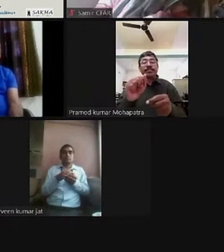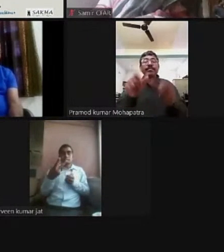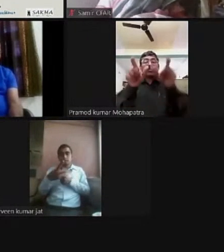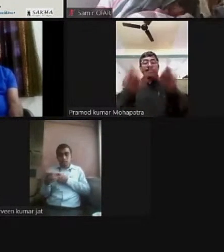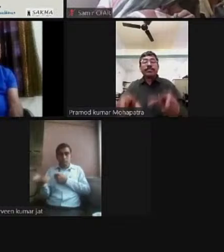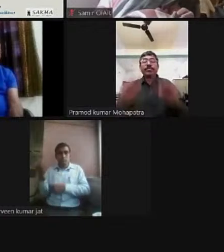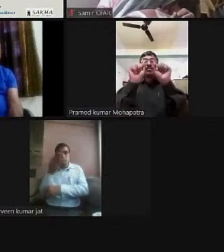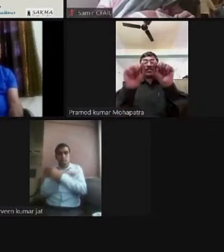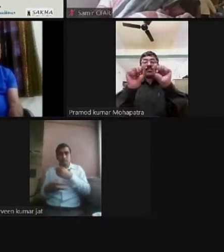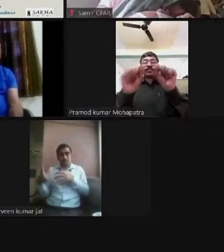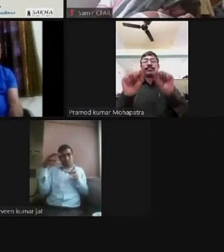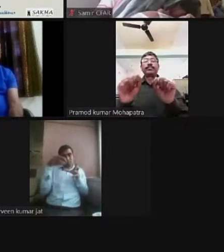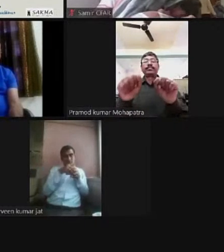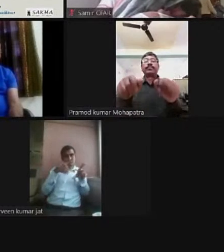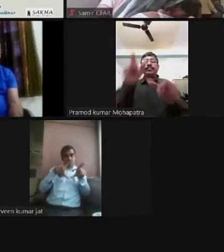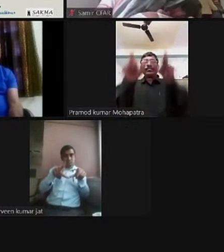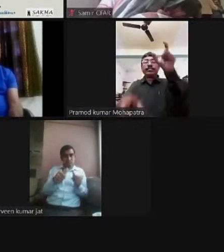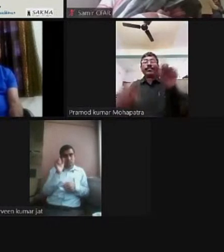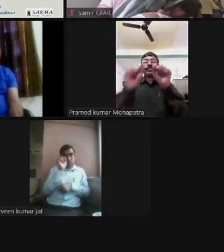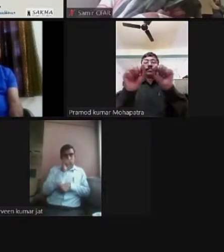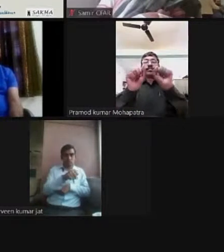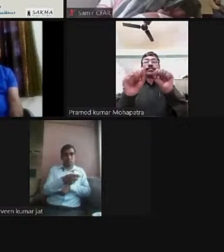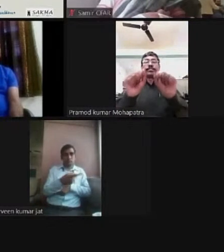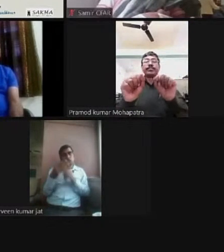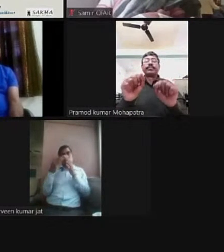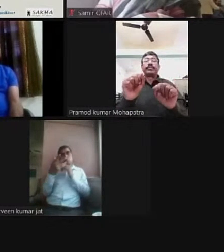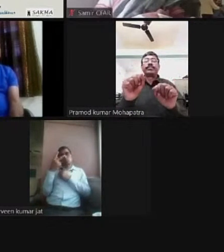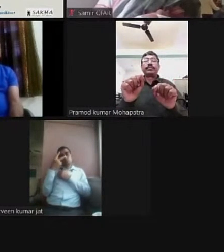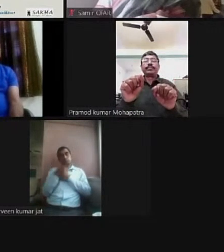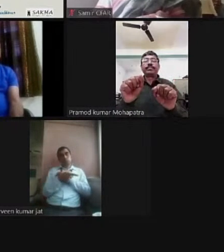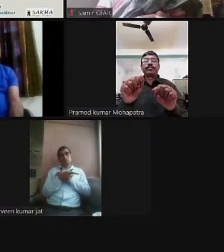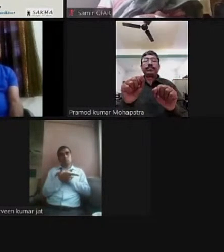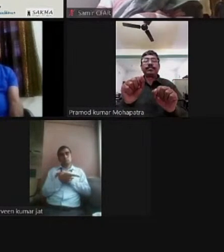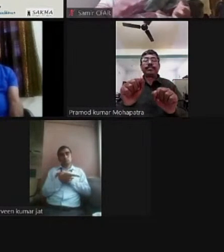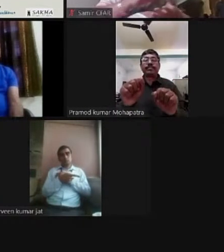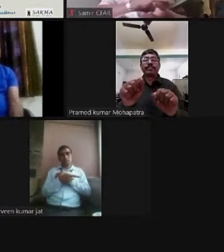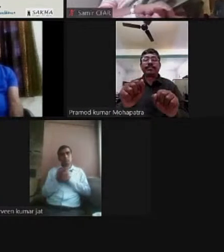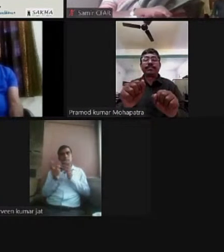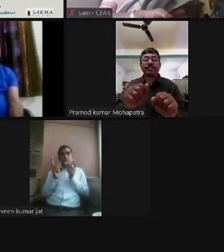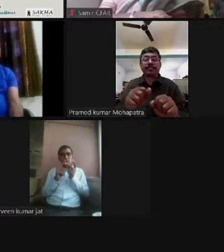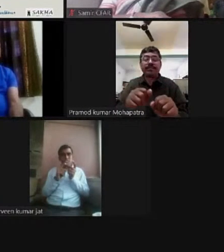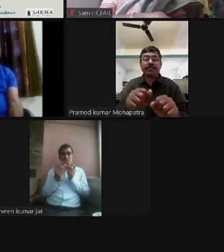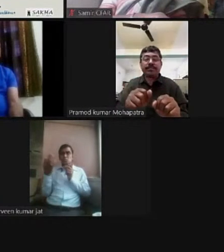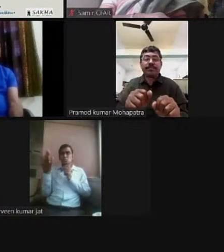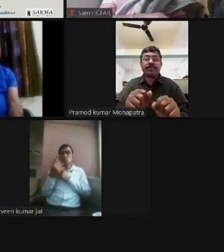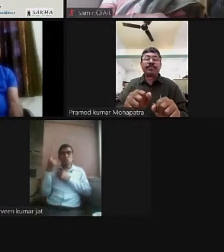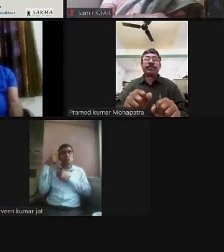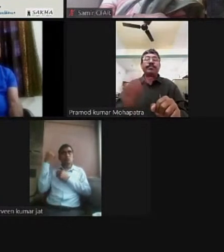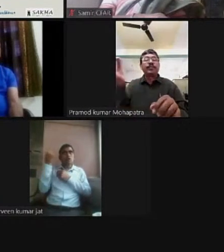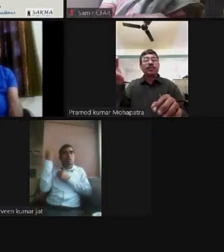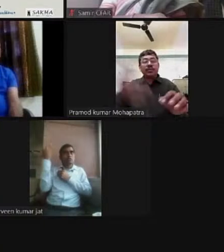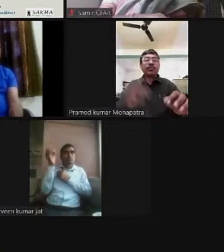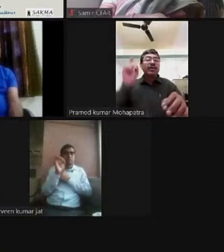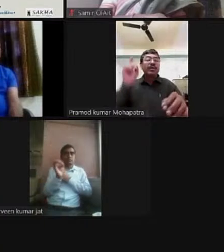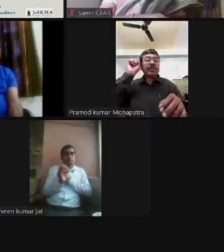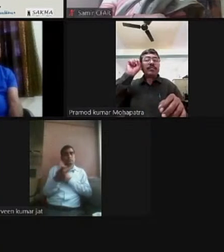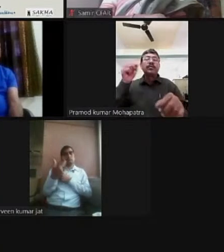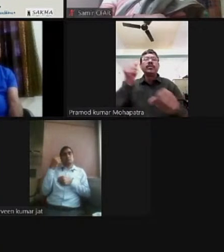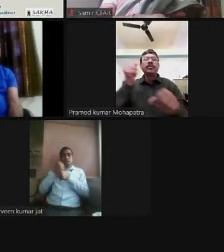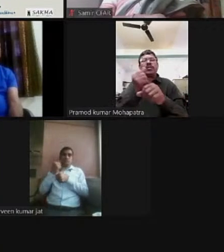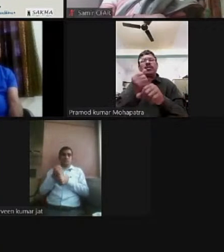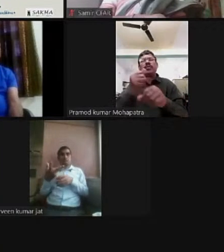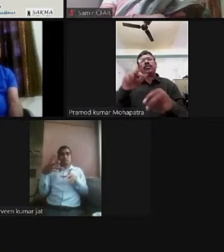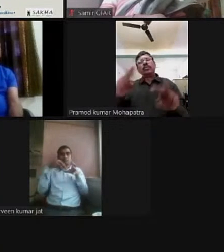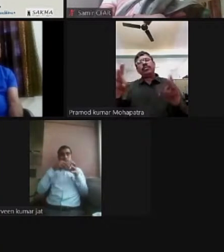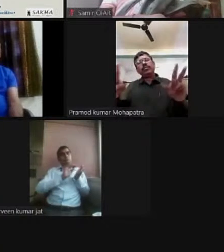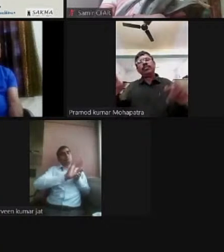of requirement has been generated for the people that we need. But there's nothing new in this. Many governments